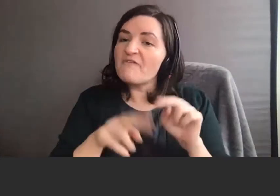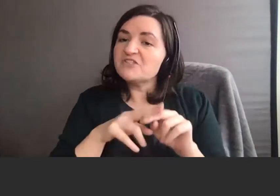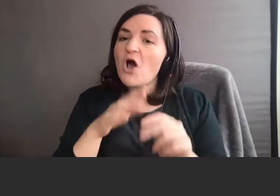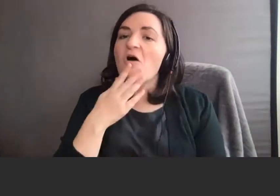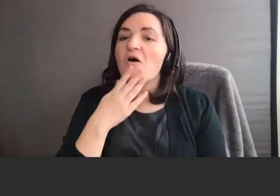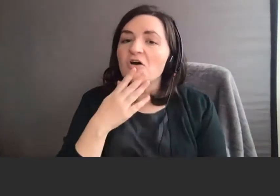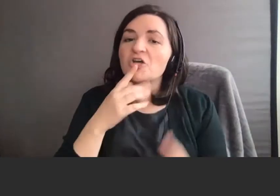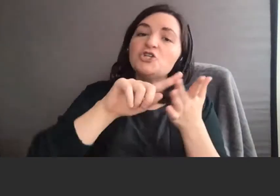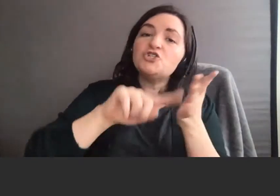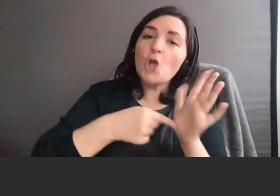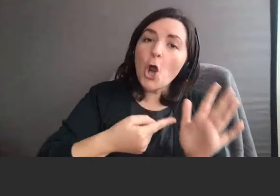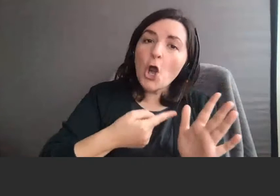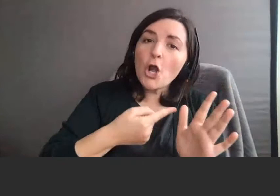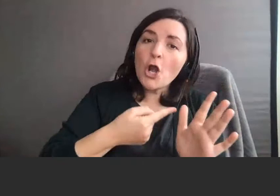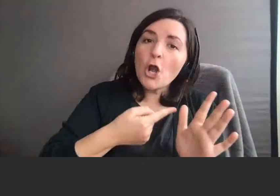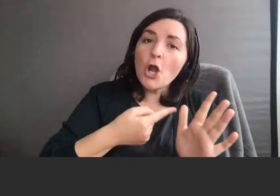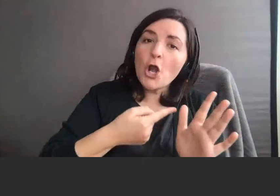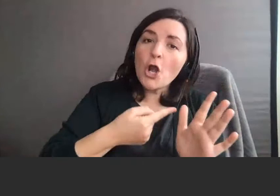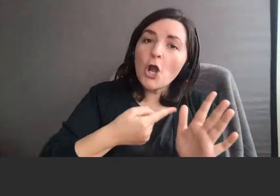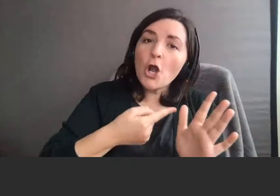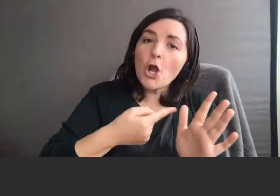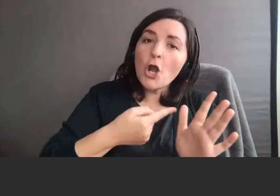journals, books,